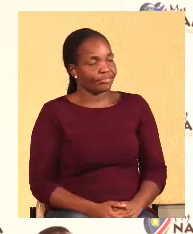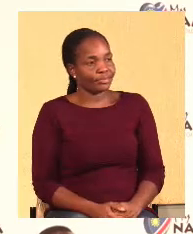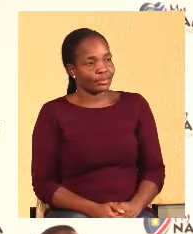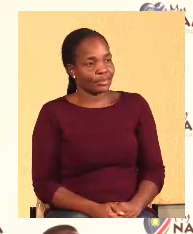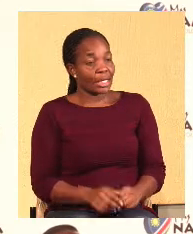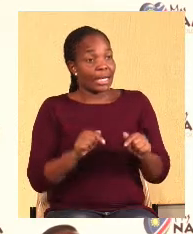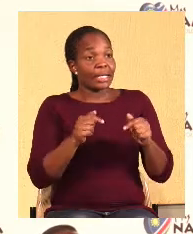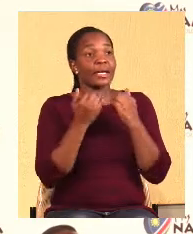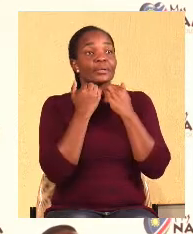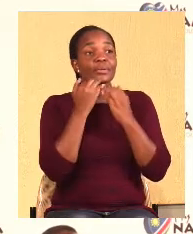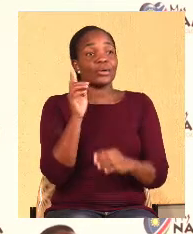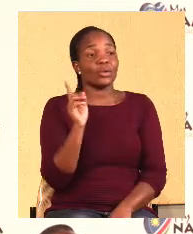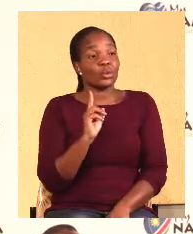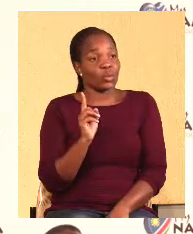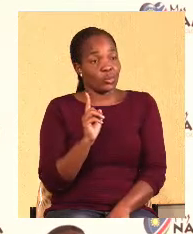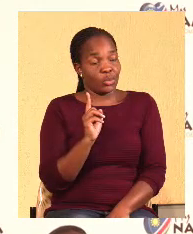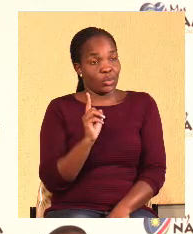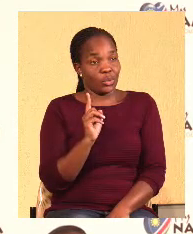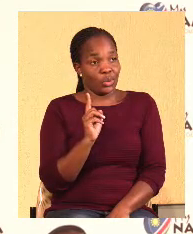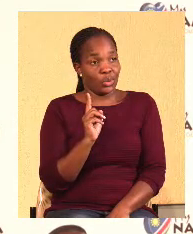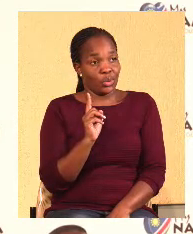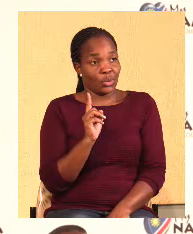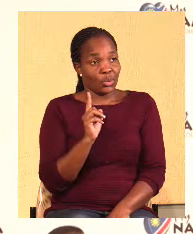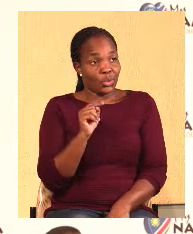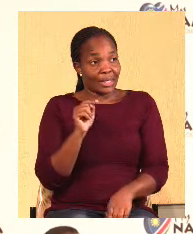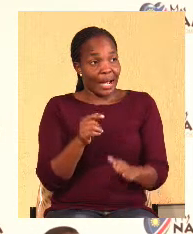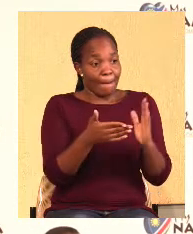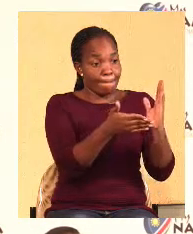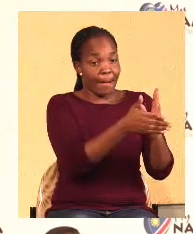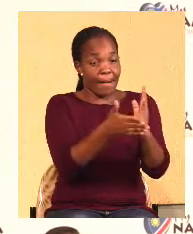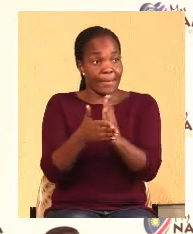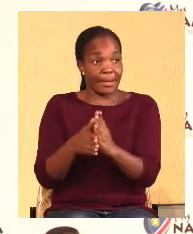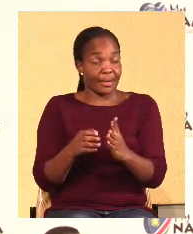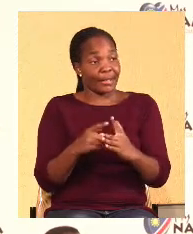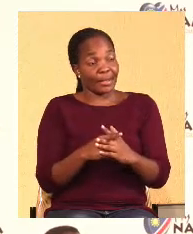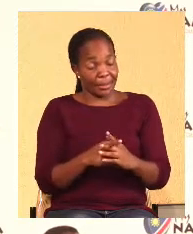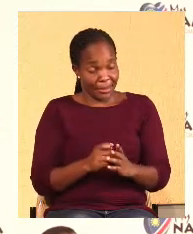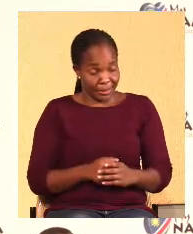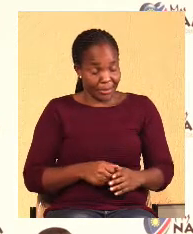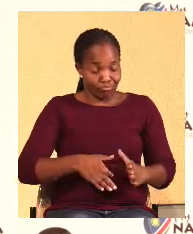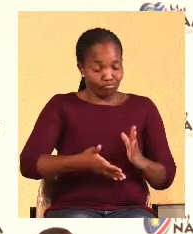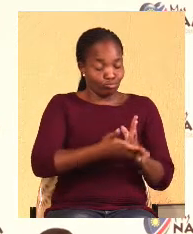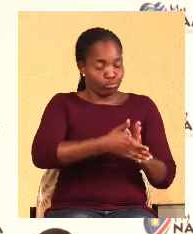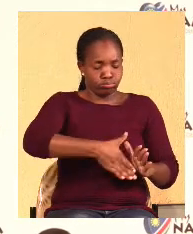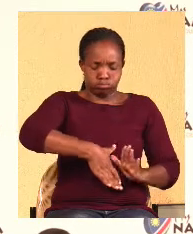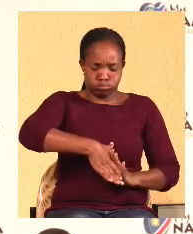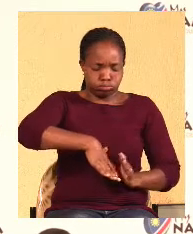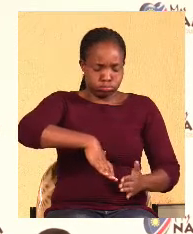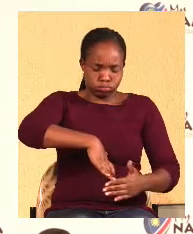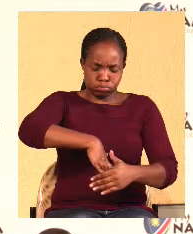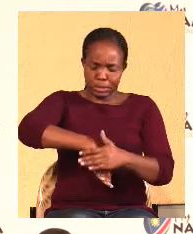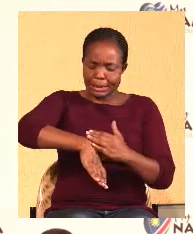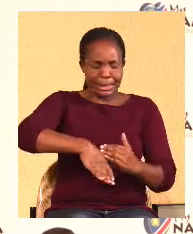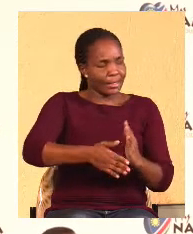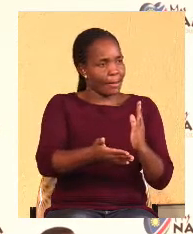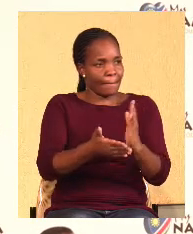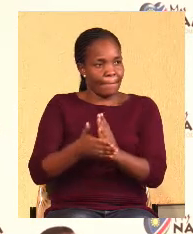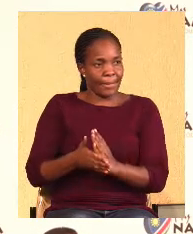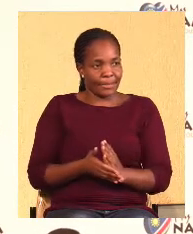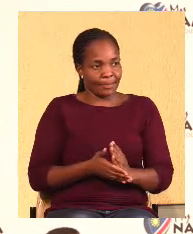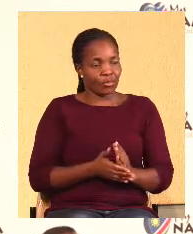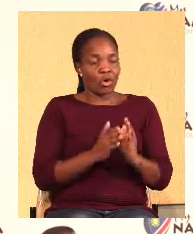to understand is that now that the lockdown is countrywide, we need to understand that the movement of